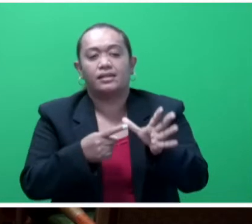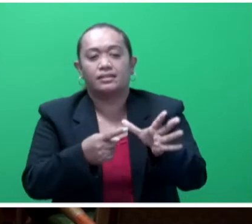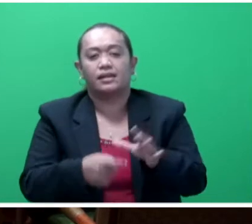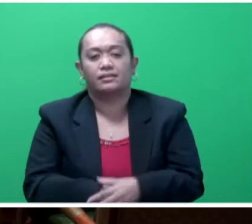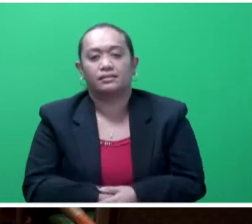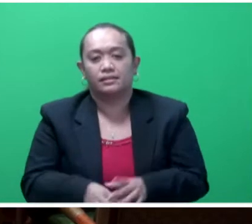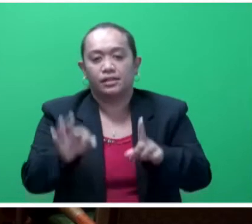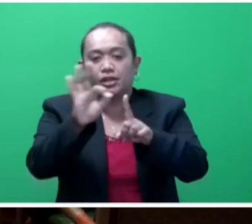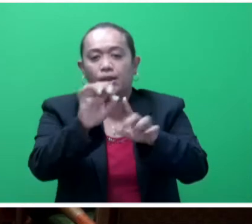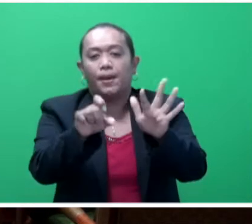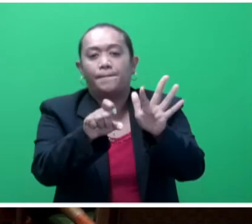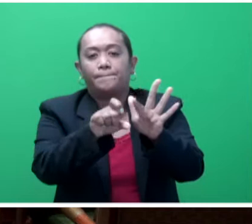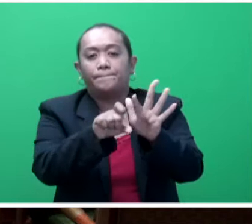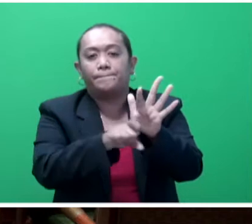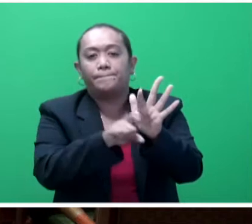floor, ma'am.